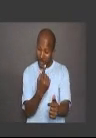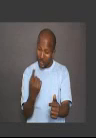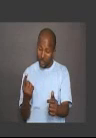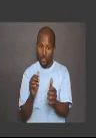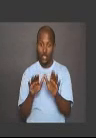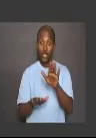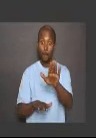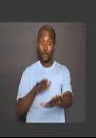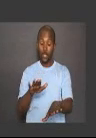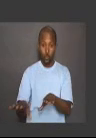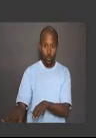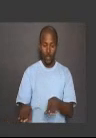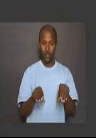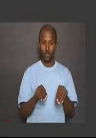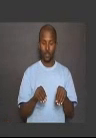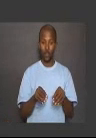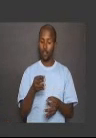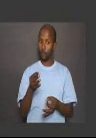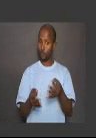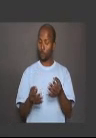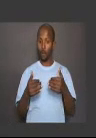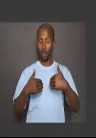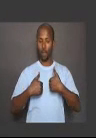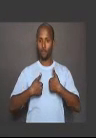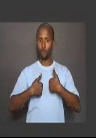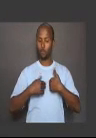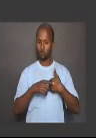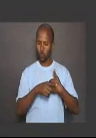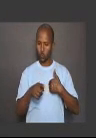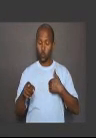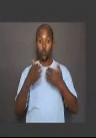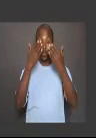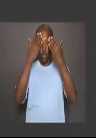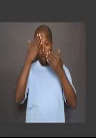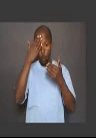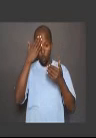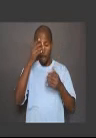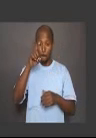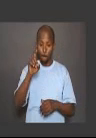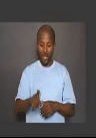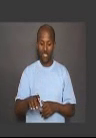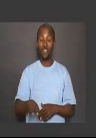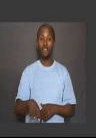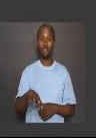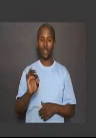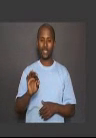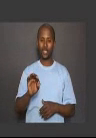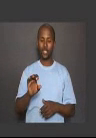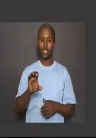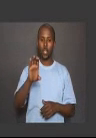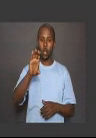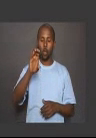step, students? If you have, you know that we must find the